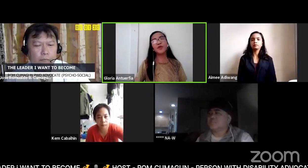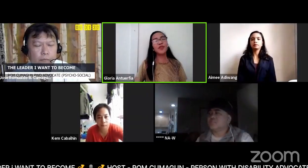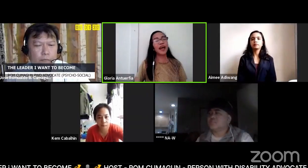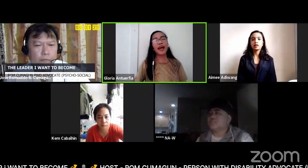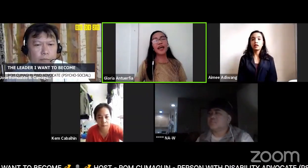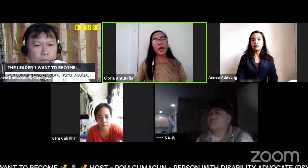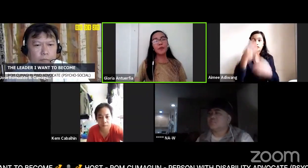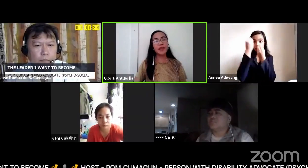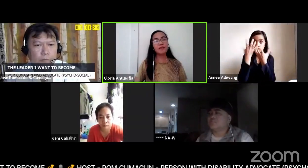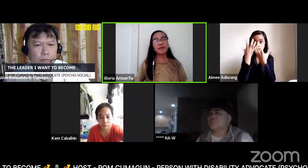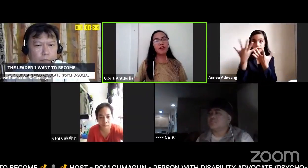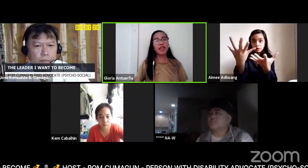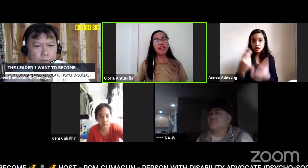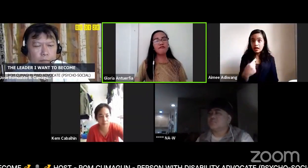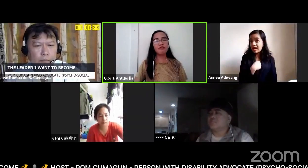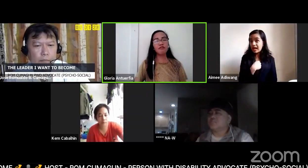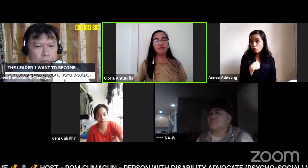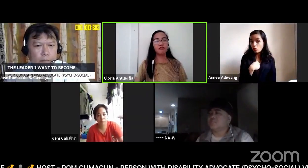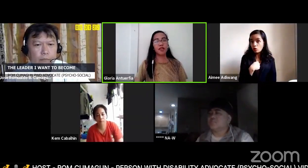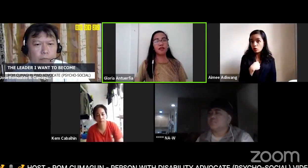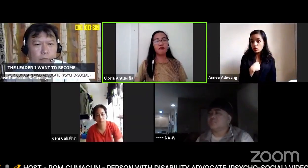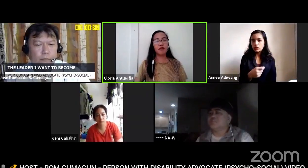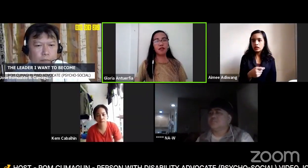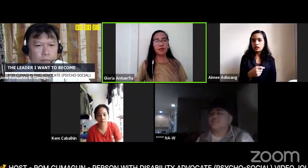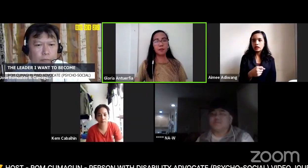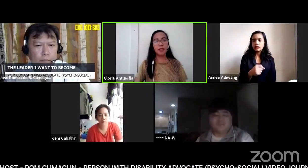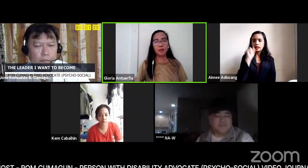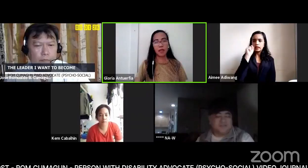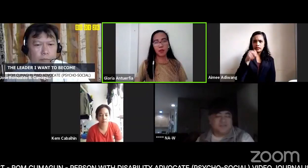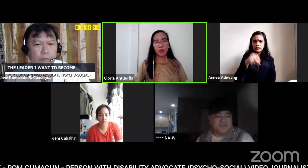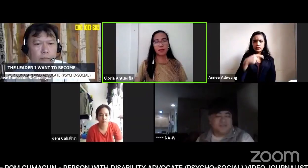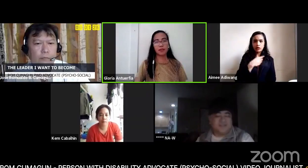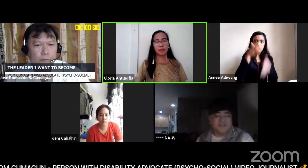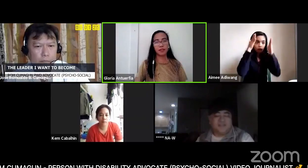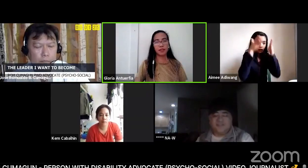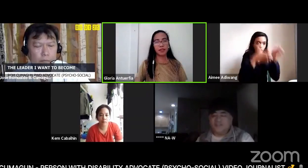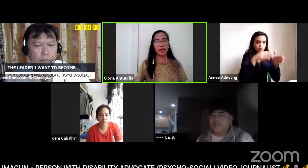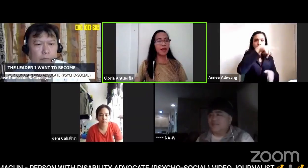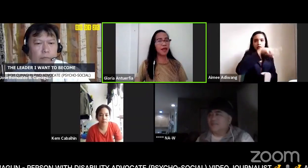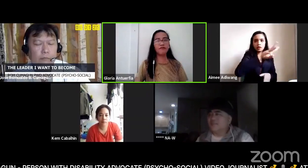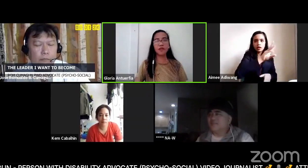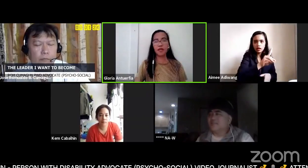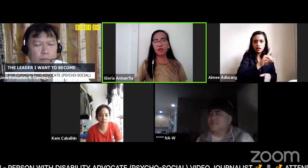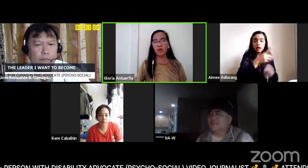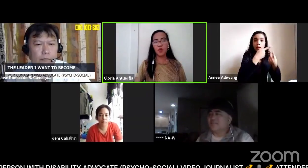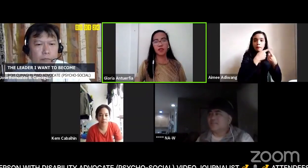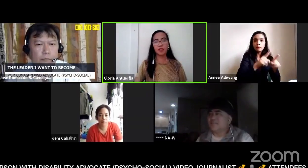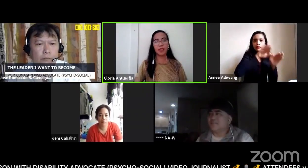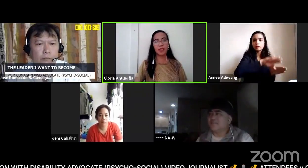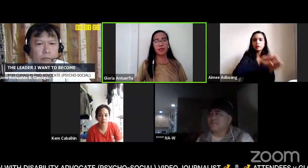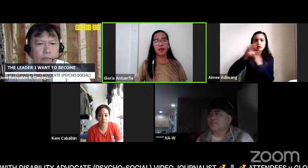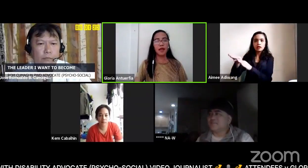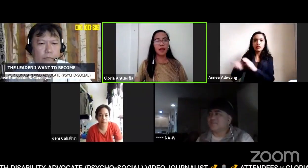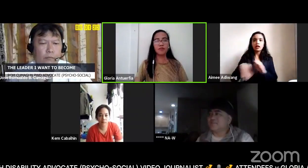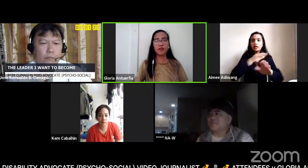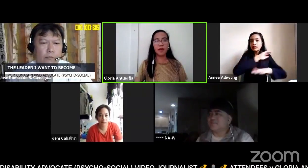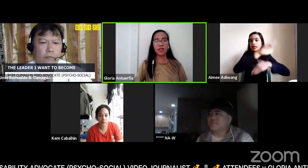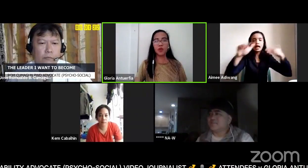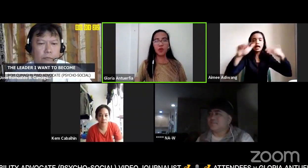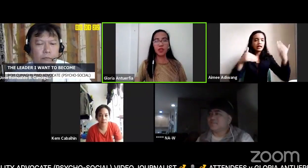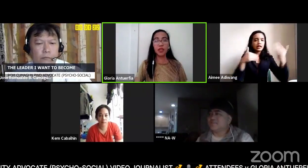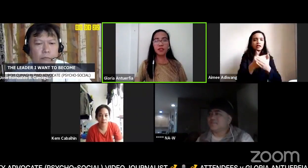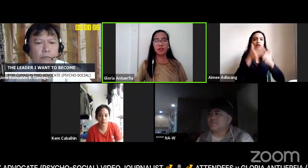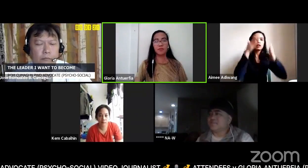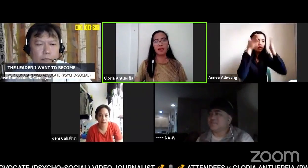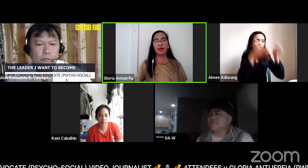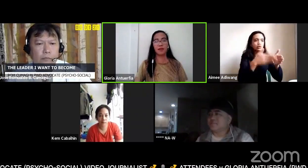tell you, I am not only focusing on the PWDs. Everybody who wants my need,